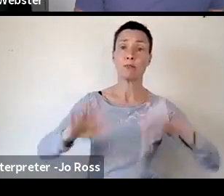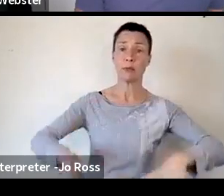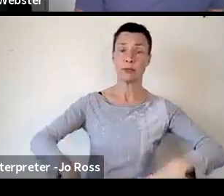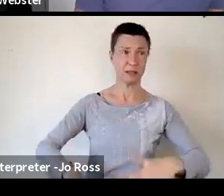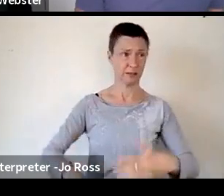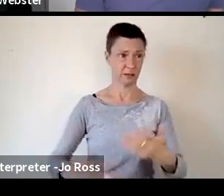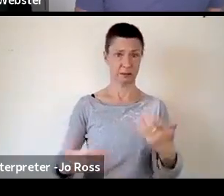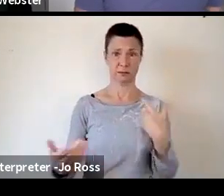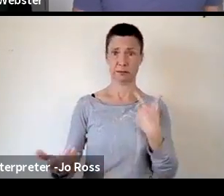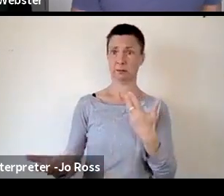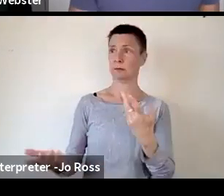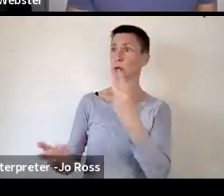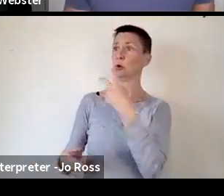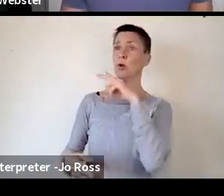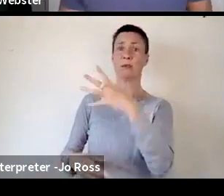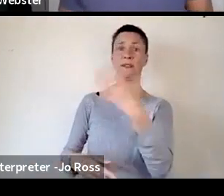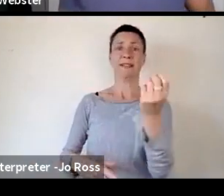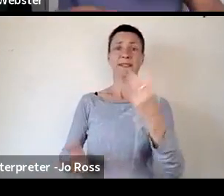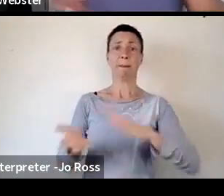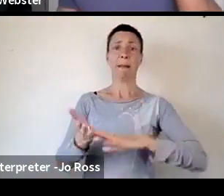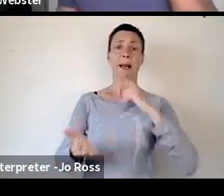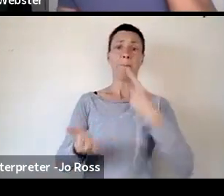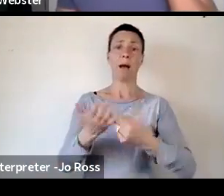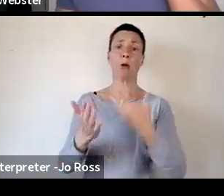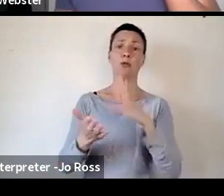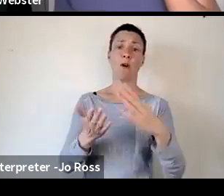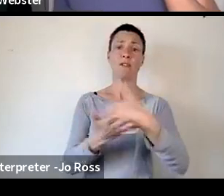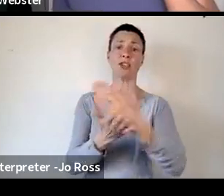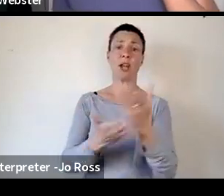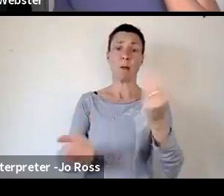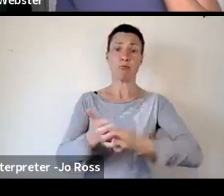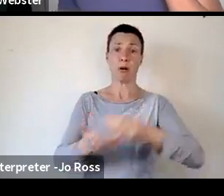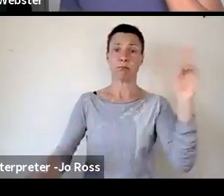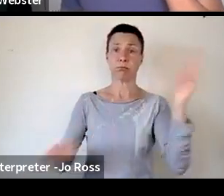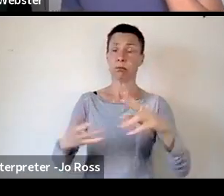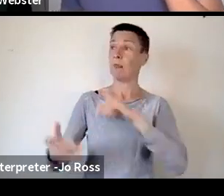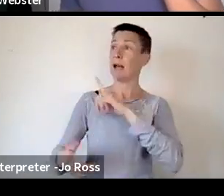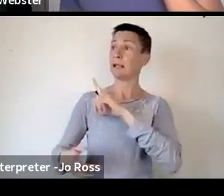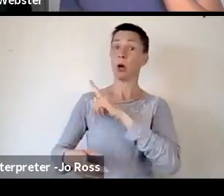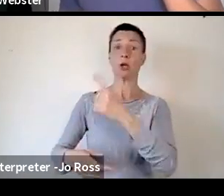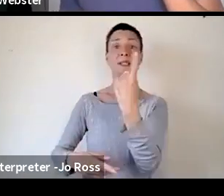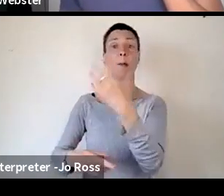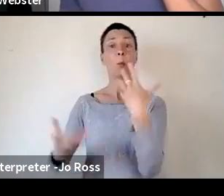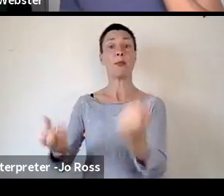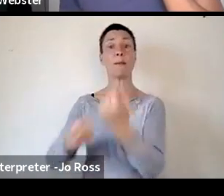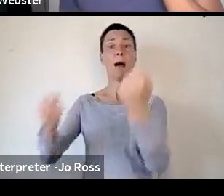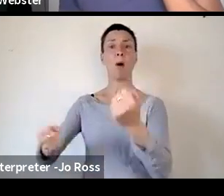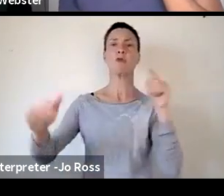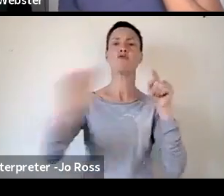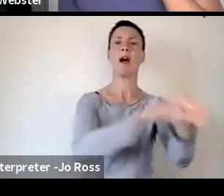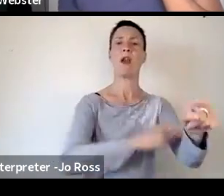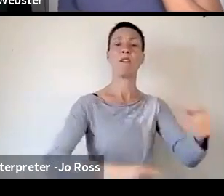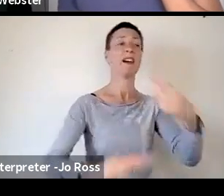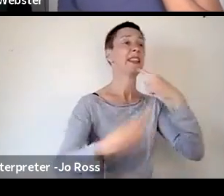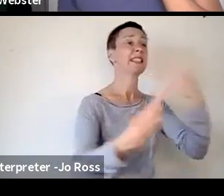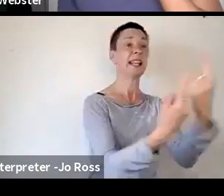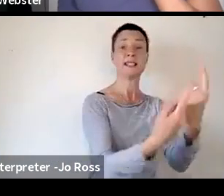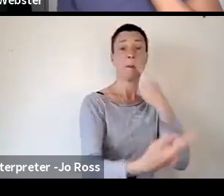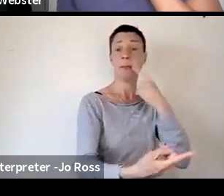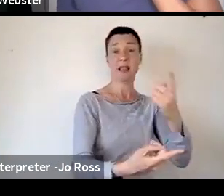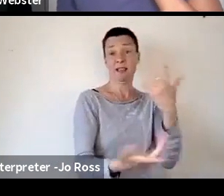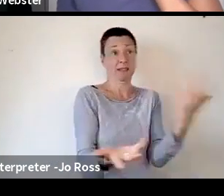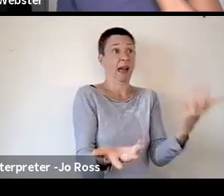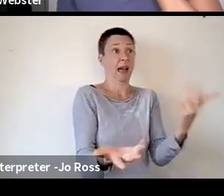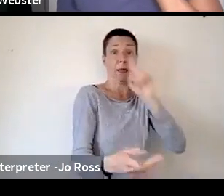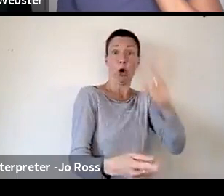£250 million off ITV's share price. And that was because someone with power ran off and then went and said something that they couldn't come back from because they were allowed to do